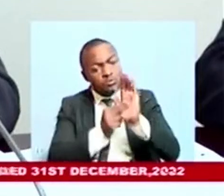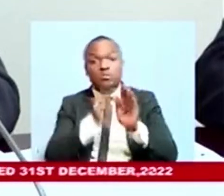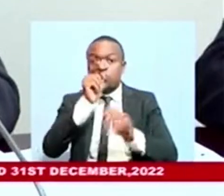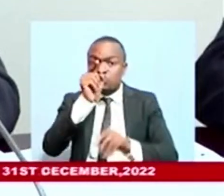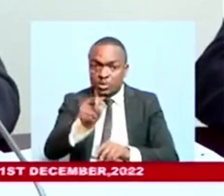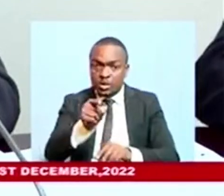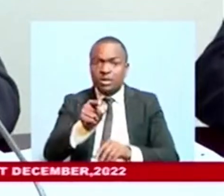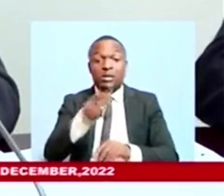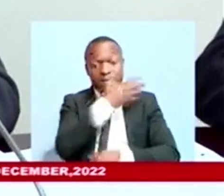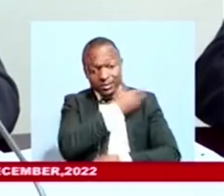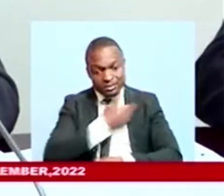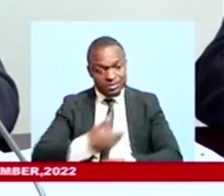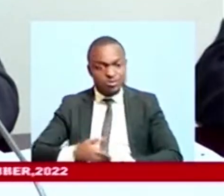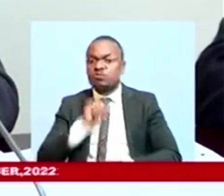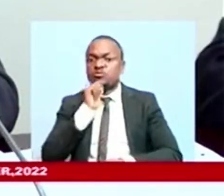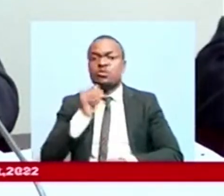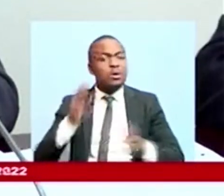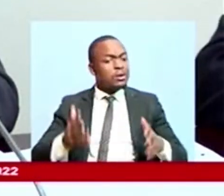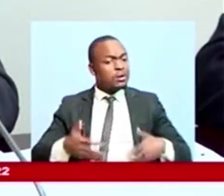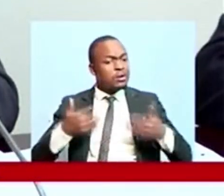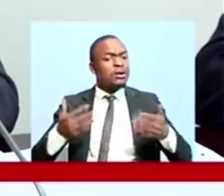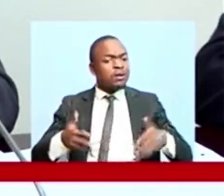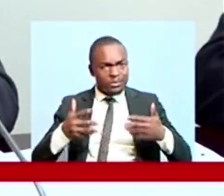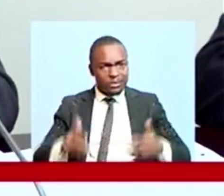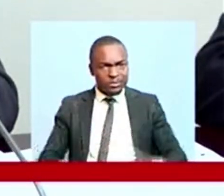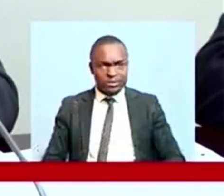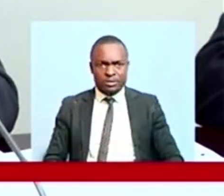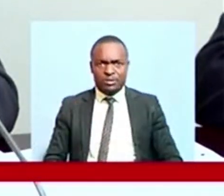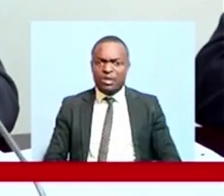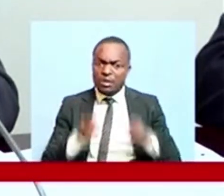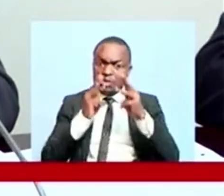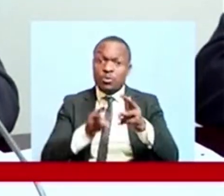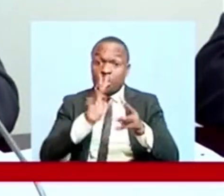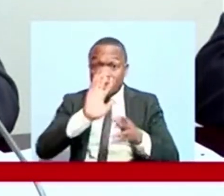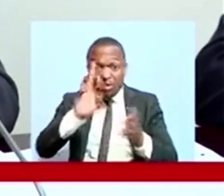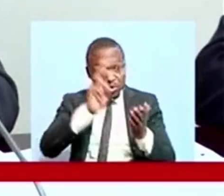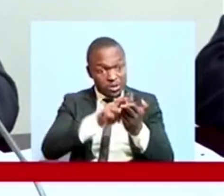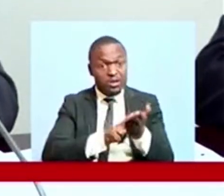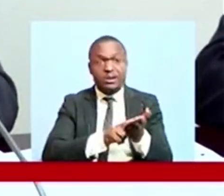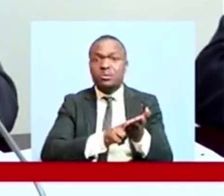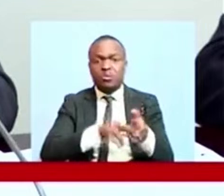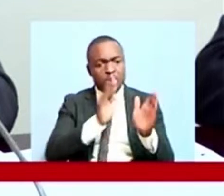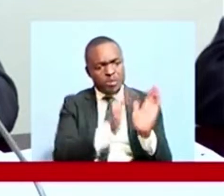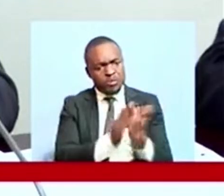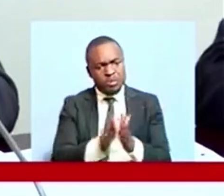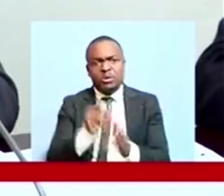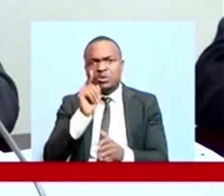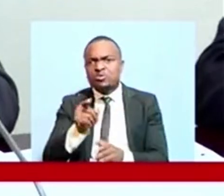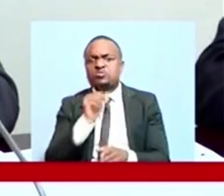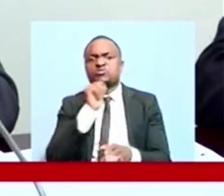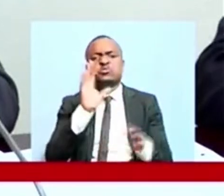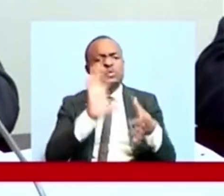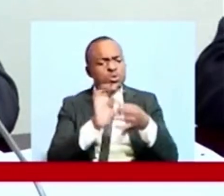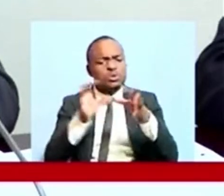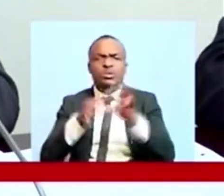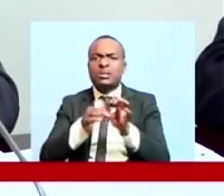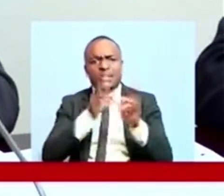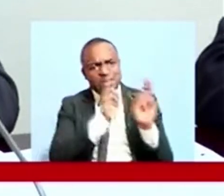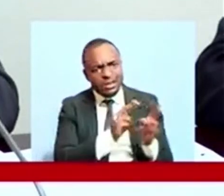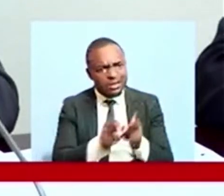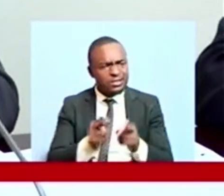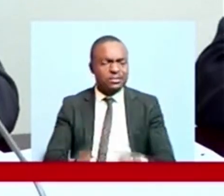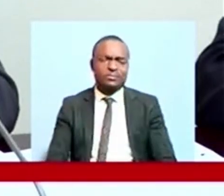that seriously we are not happy with the way your report is structured, your uncoordinated